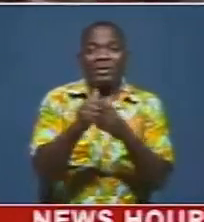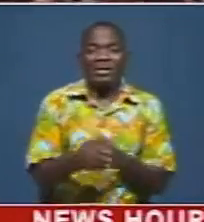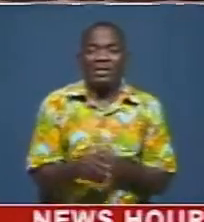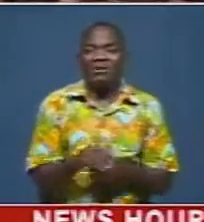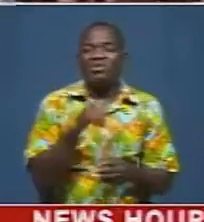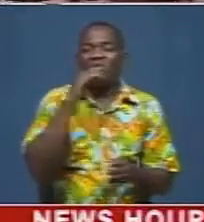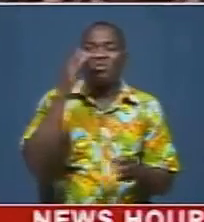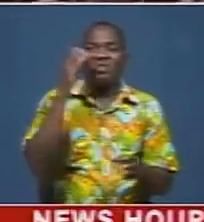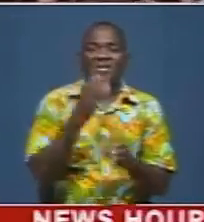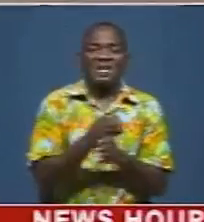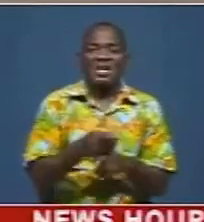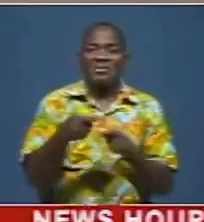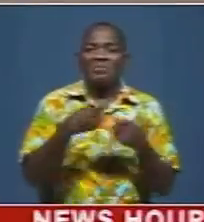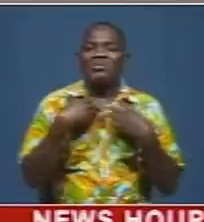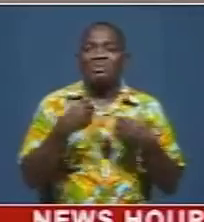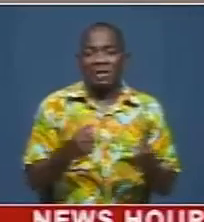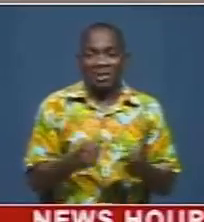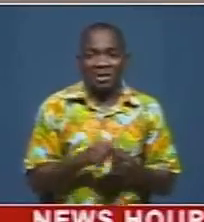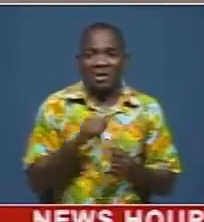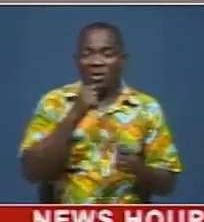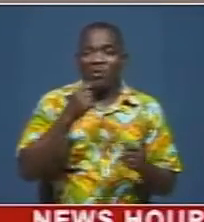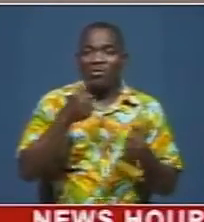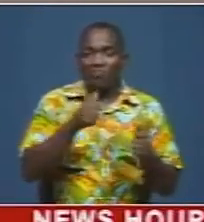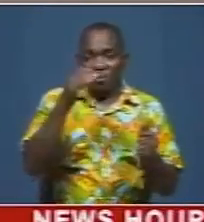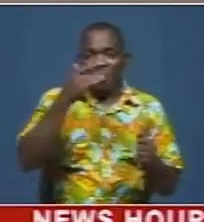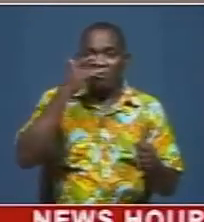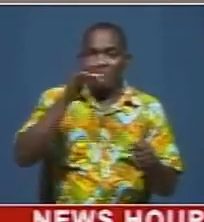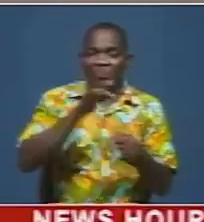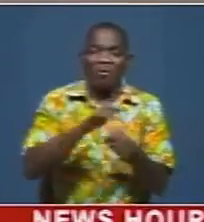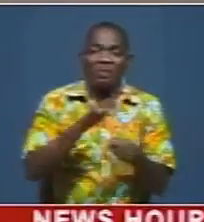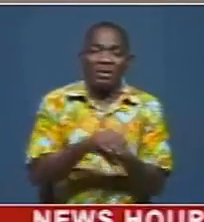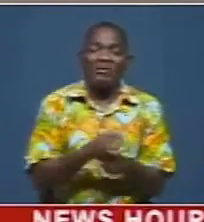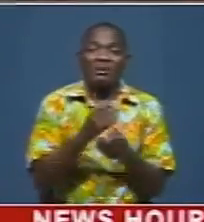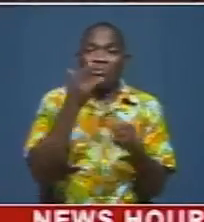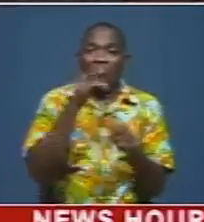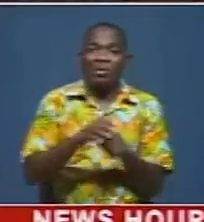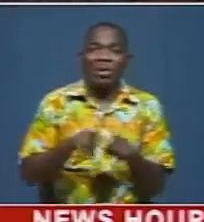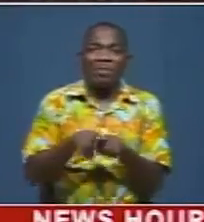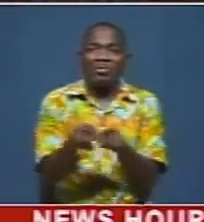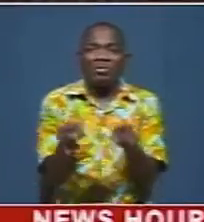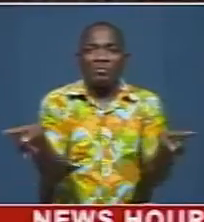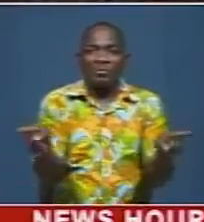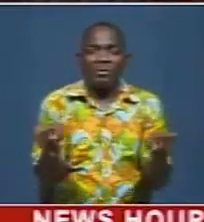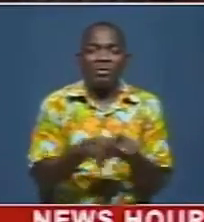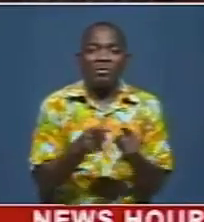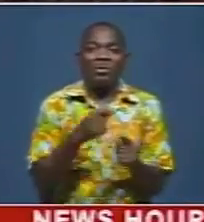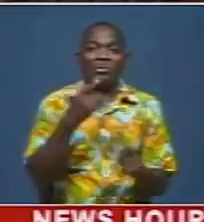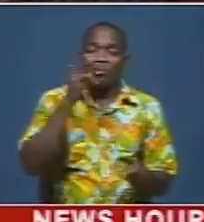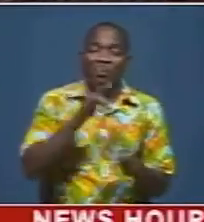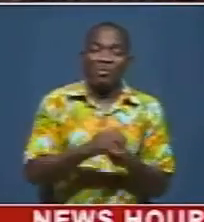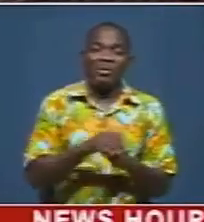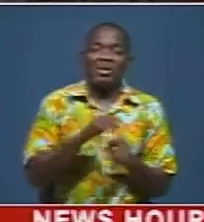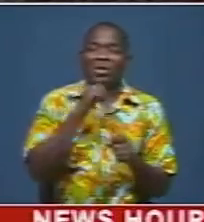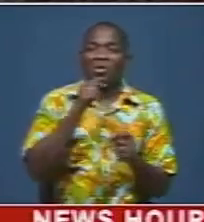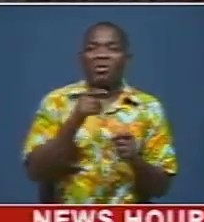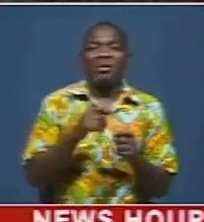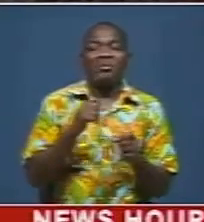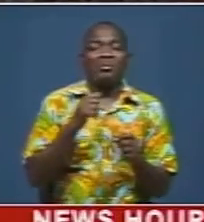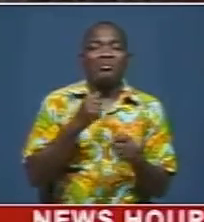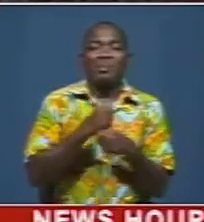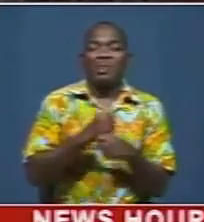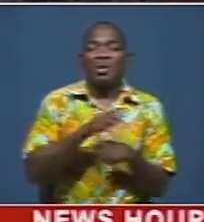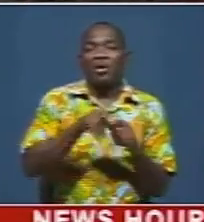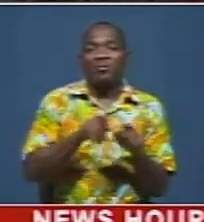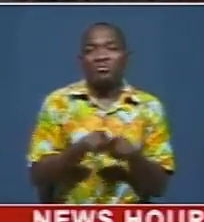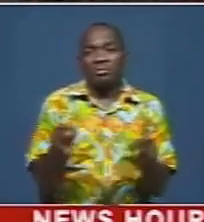not genuinely govern or feel obligated to govern in line with the promises or commitments they made in their manifestos or during